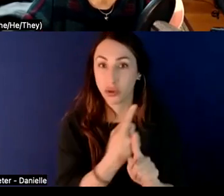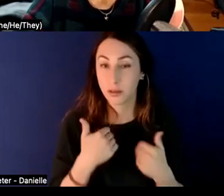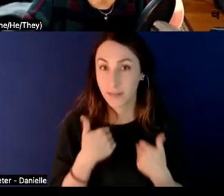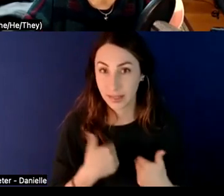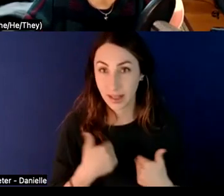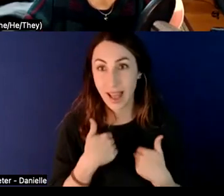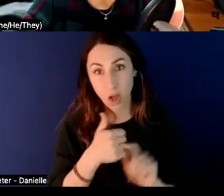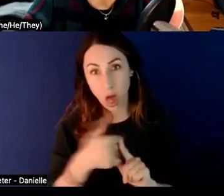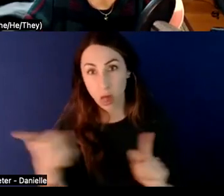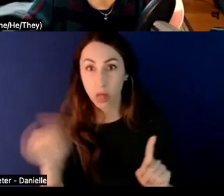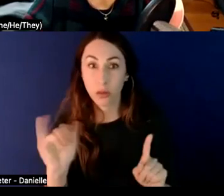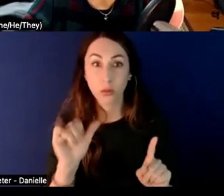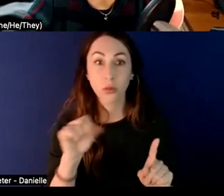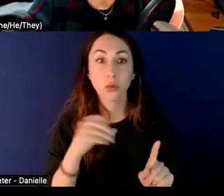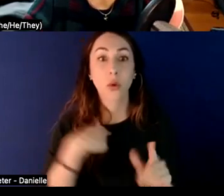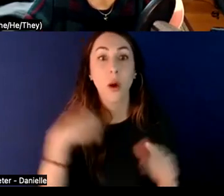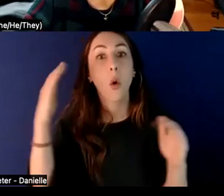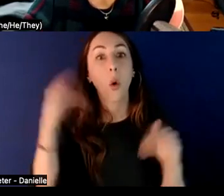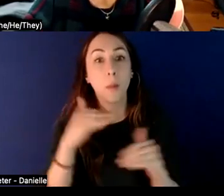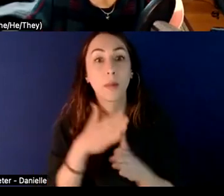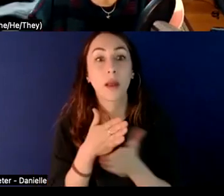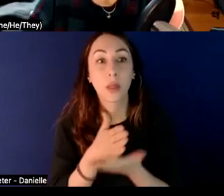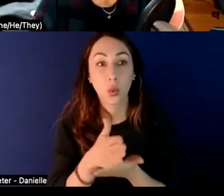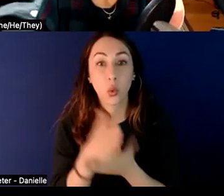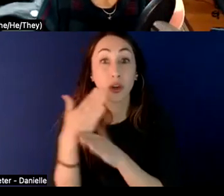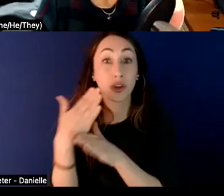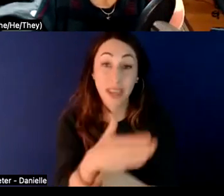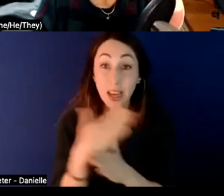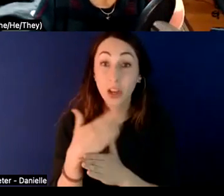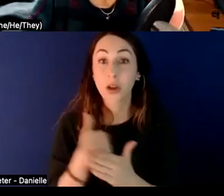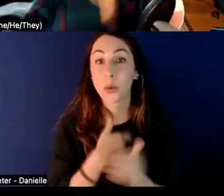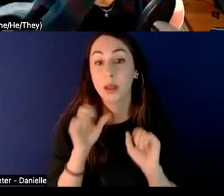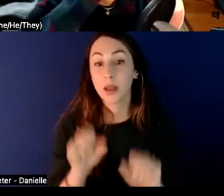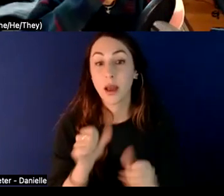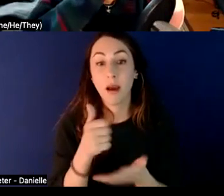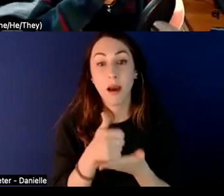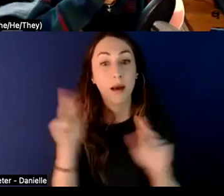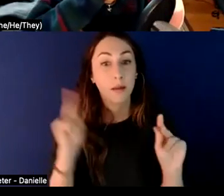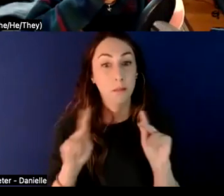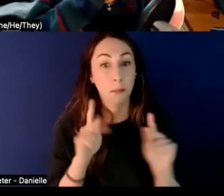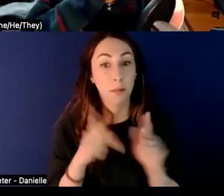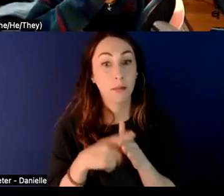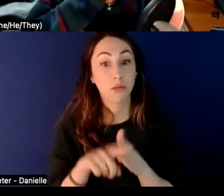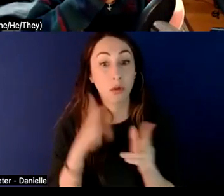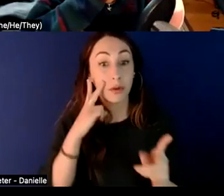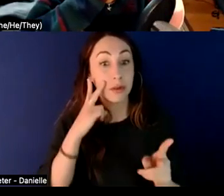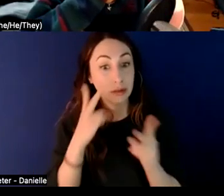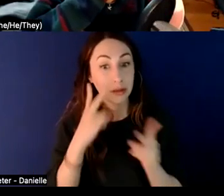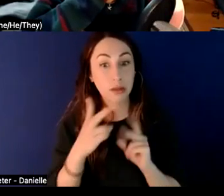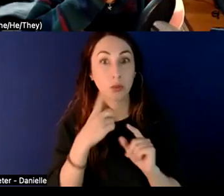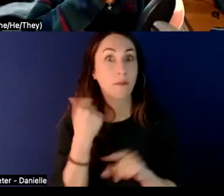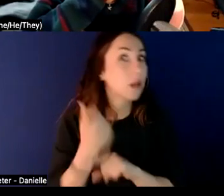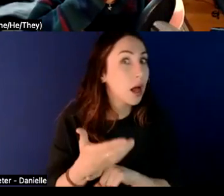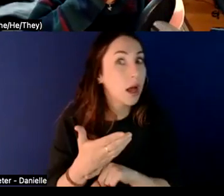And I'm hoping that through sharing our experiences, we can help people start to see some of those red flags,